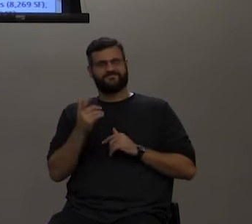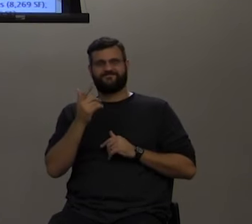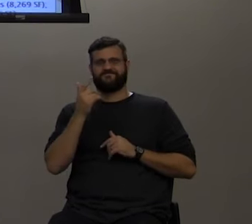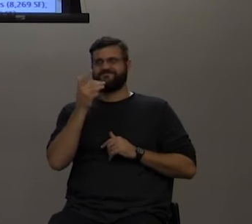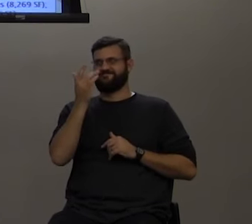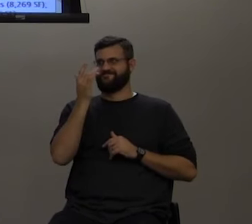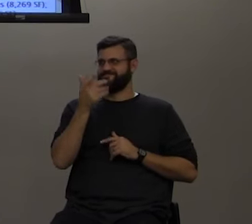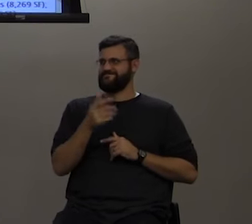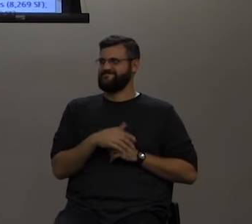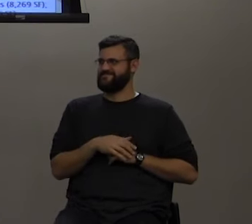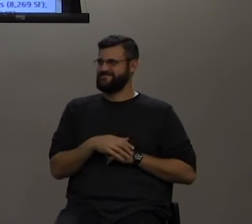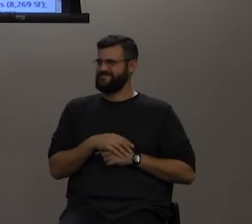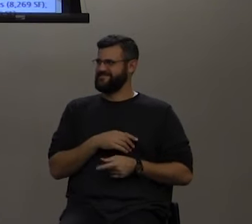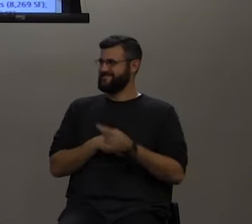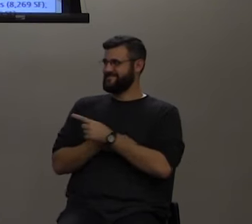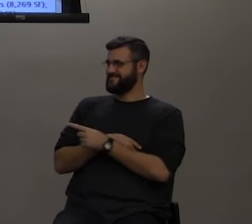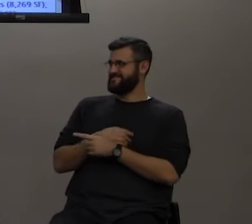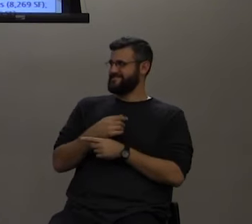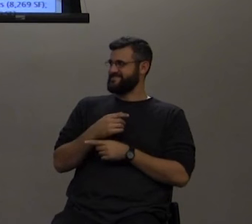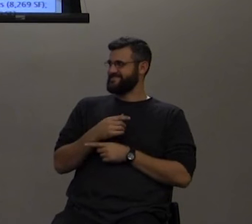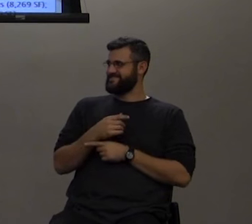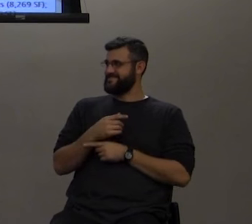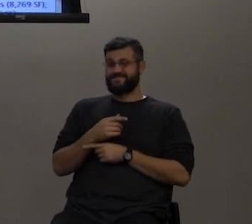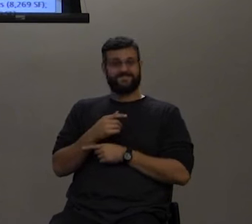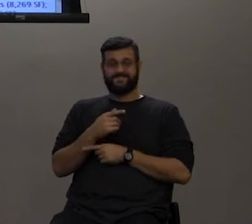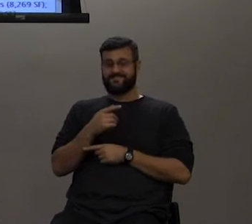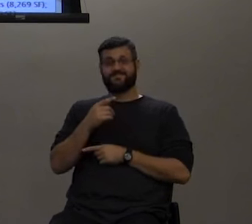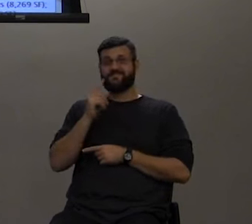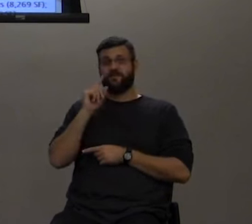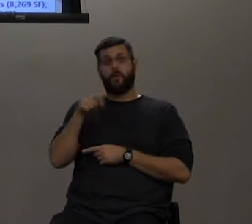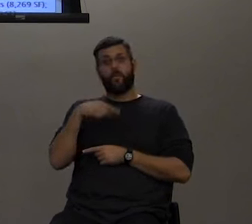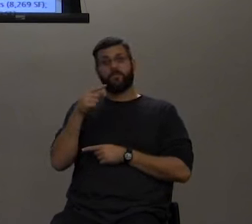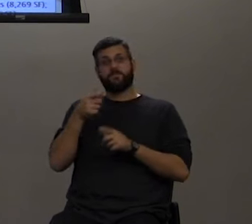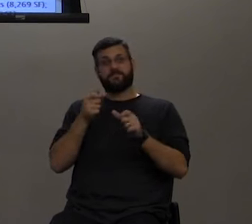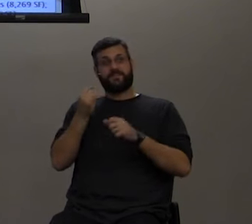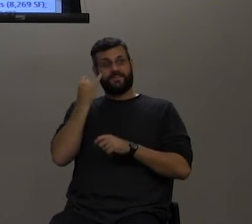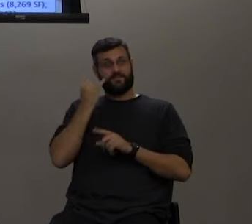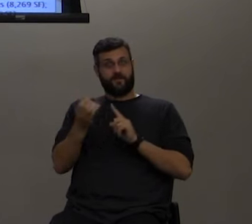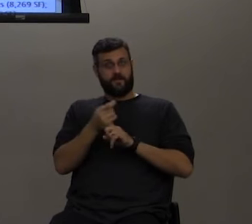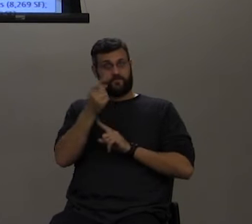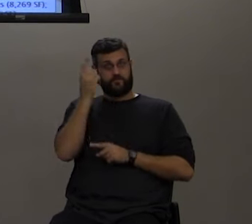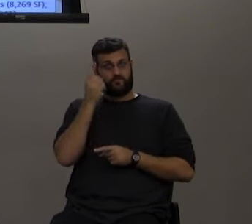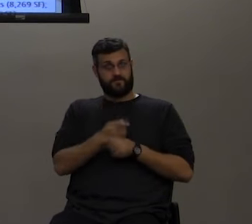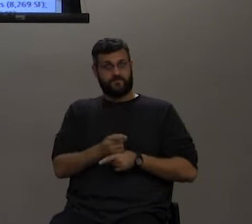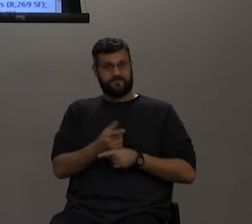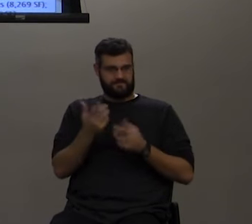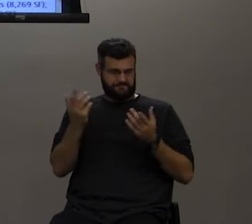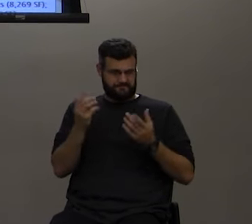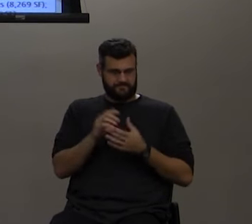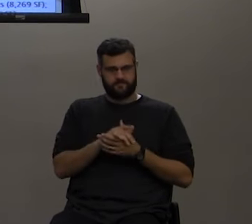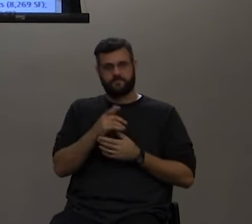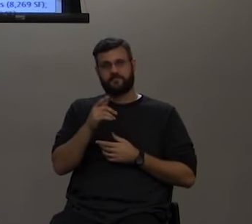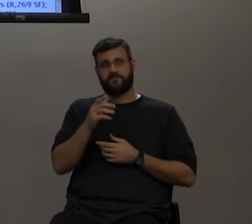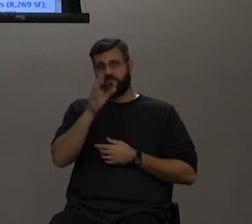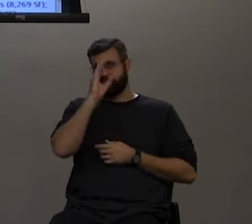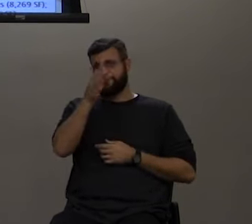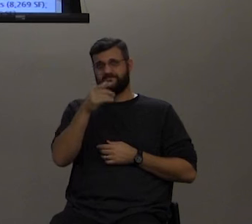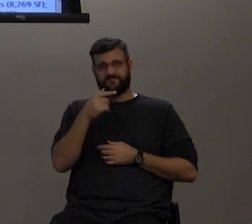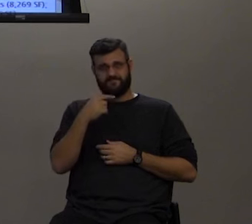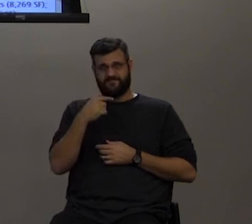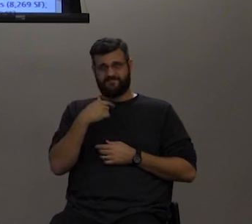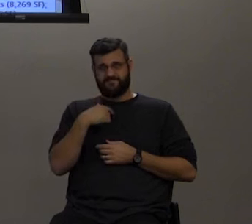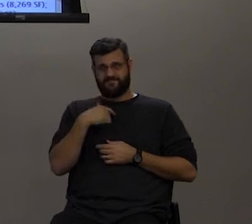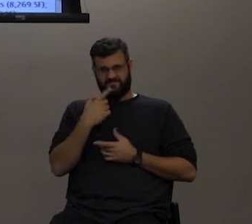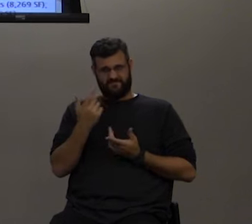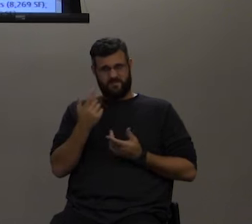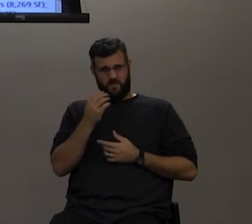it's only speed if you're caught, right? It's only breaking the law to get caught. But I mean, to that point is, I mean, frankly, I travel 10 minutes to